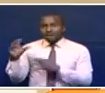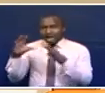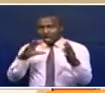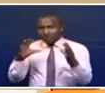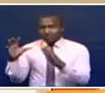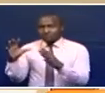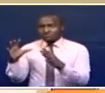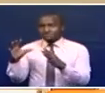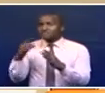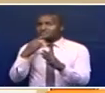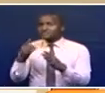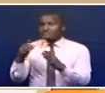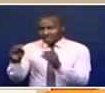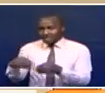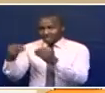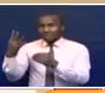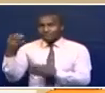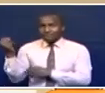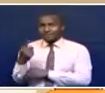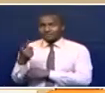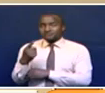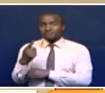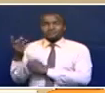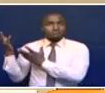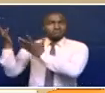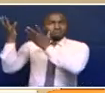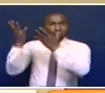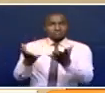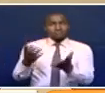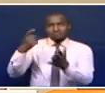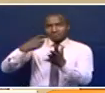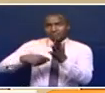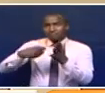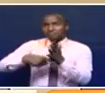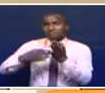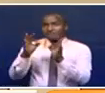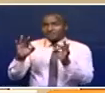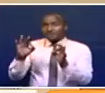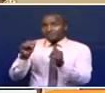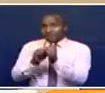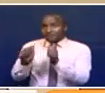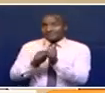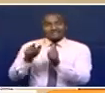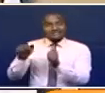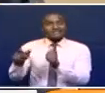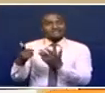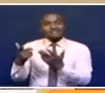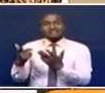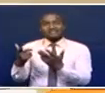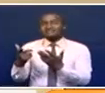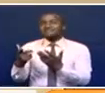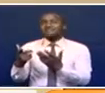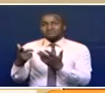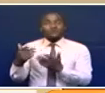given this window, 4 months, to import maize duty-free. From Mexico. This is now the window for the